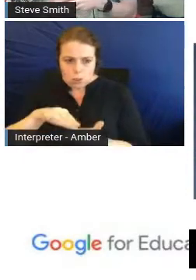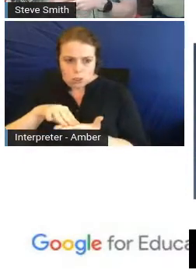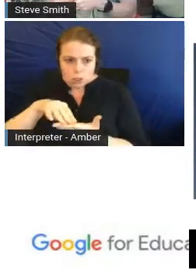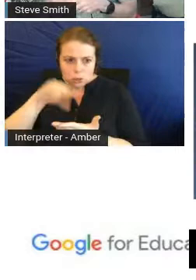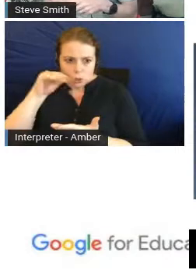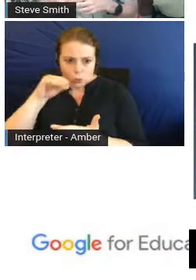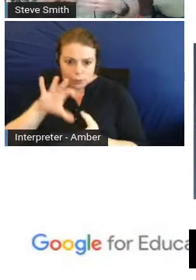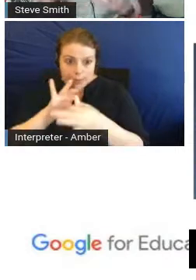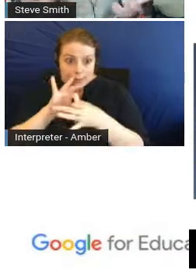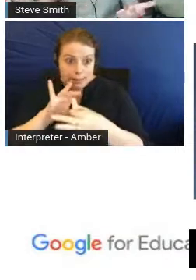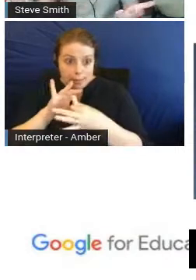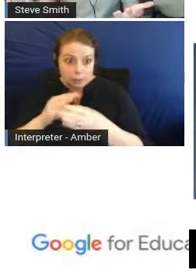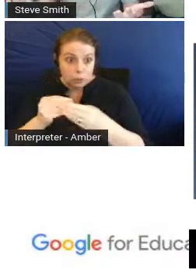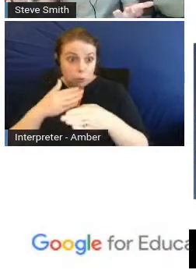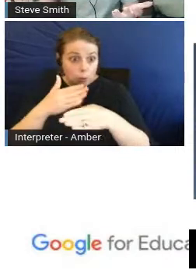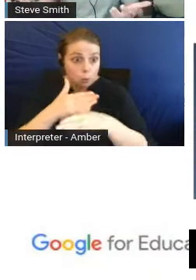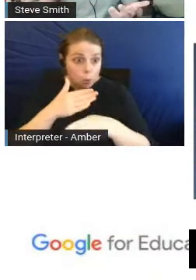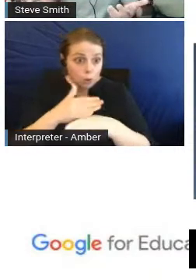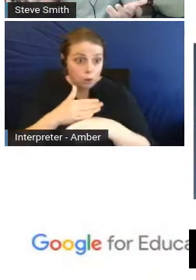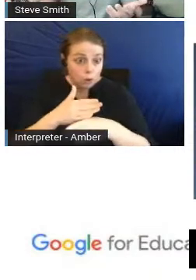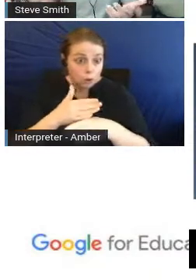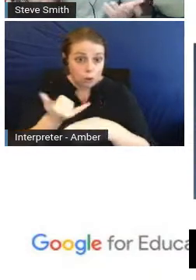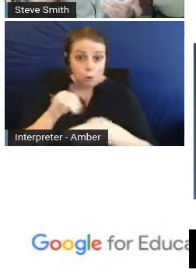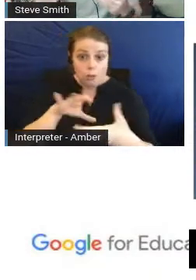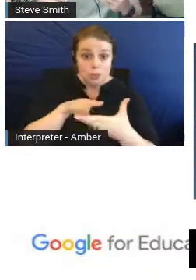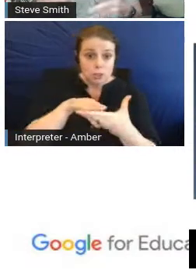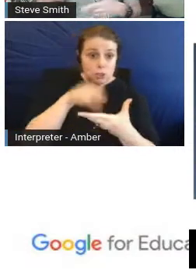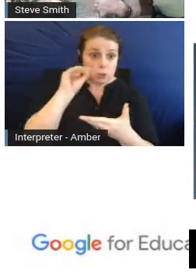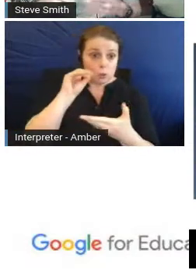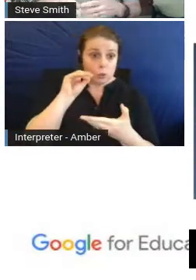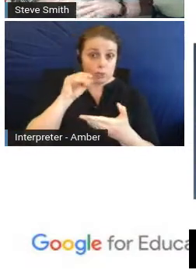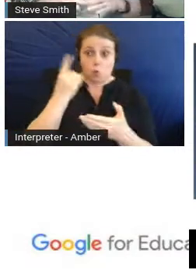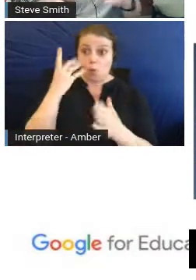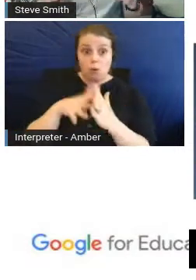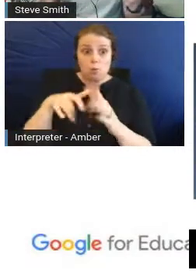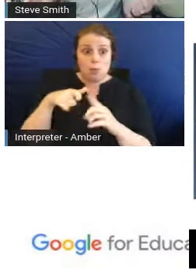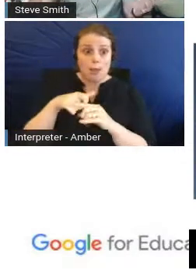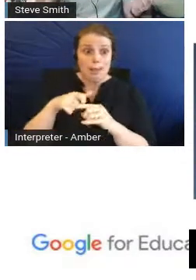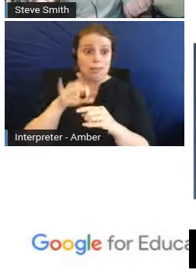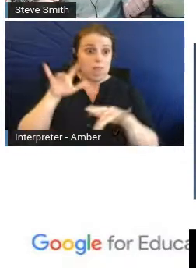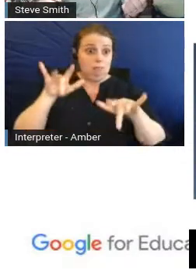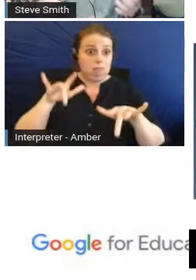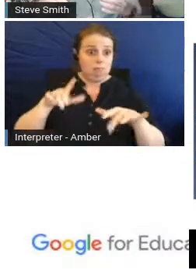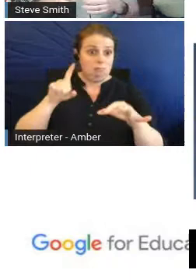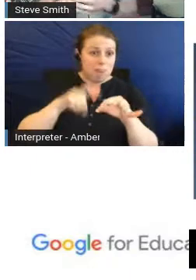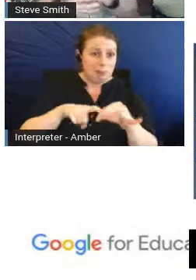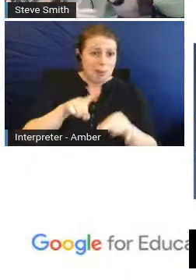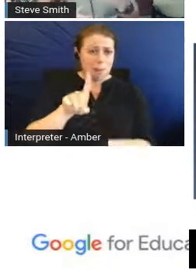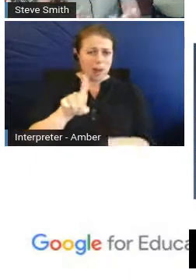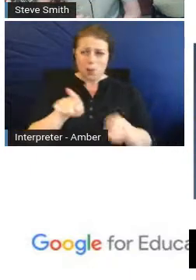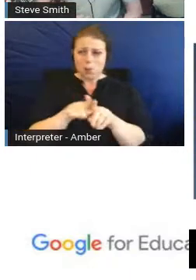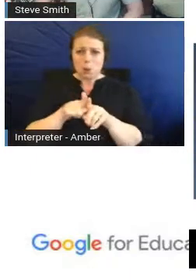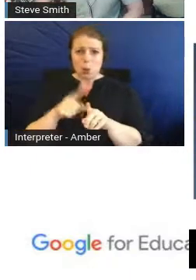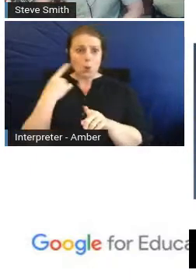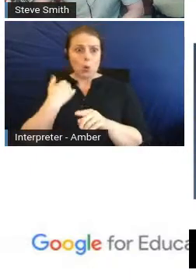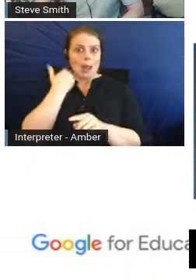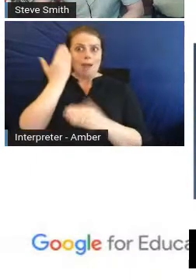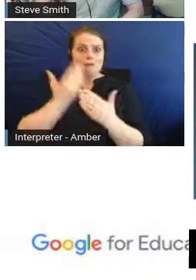which students haven't logged on for a week, but then conversely, who logs on every day, who hands in